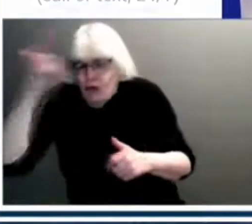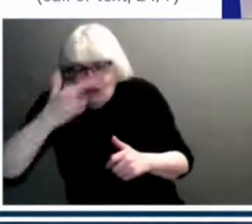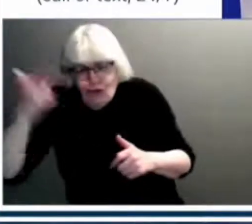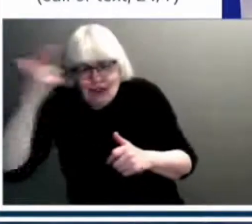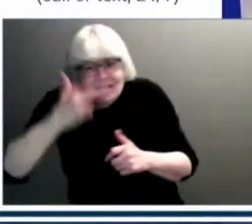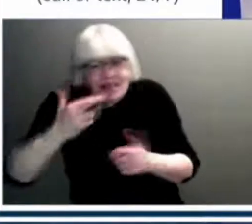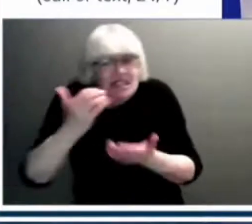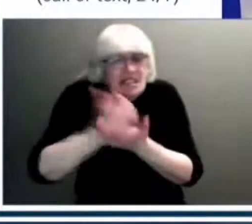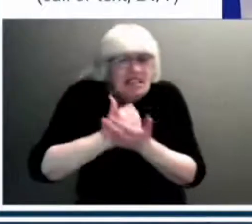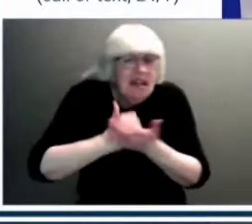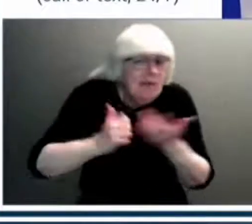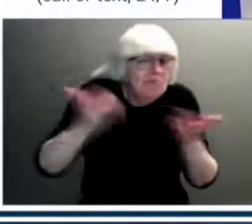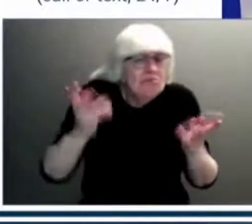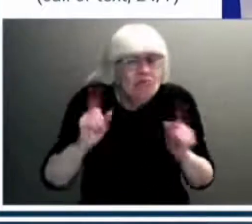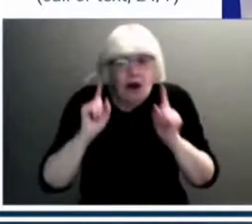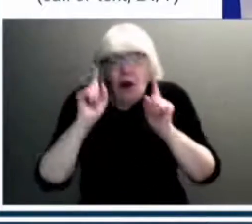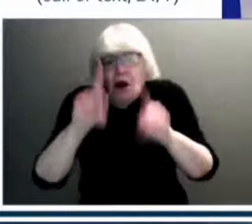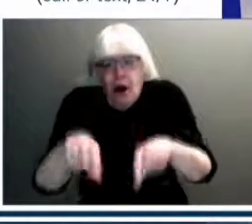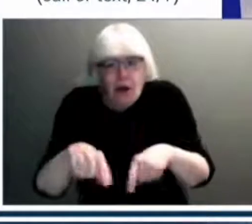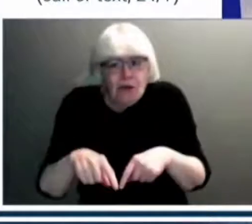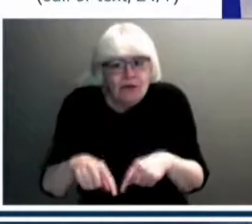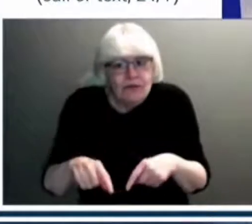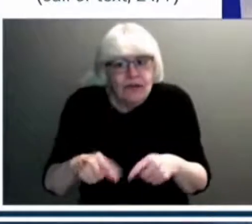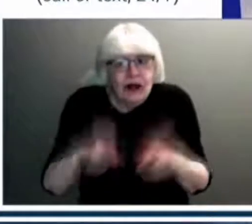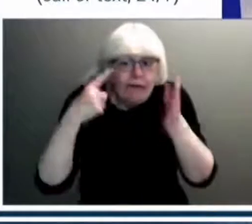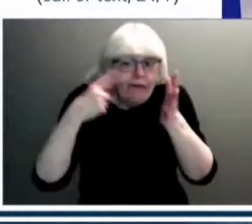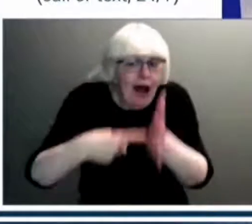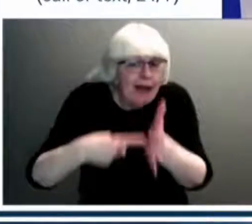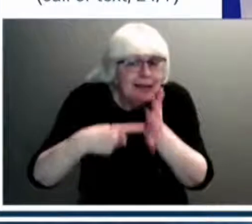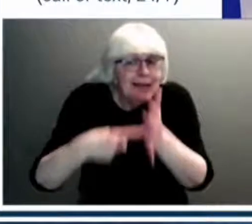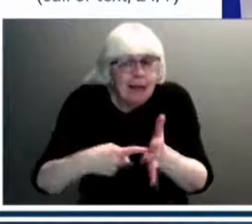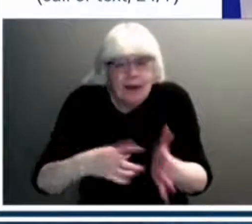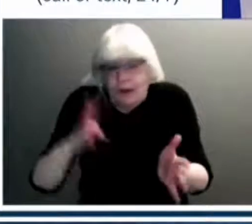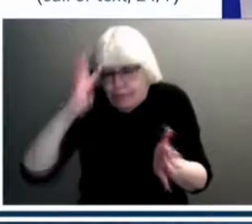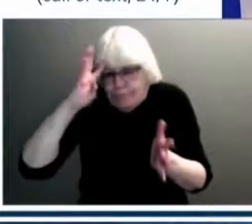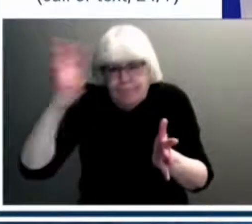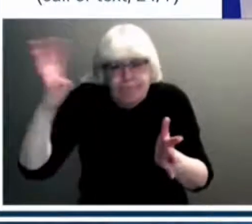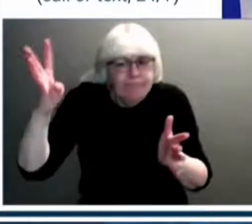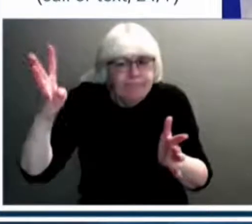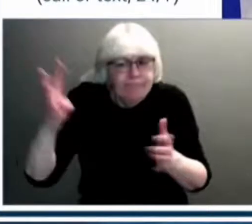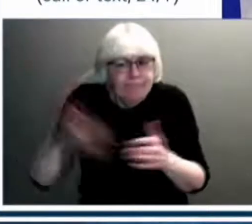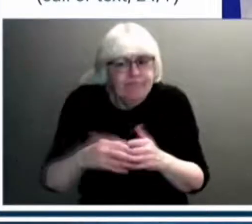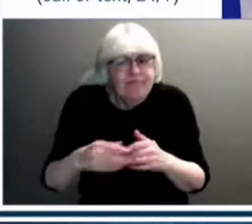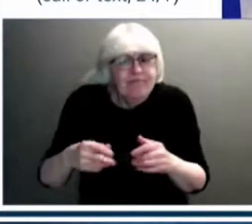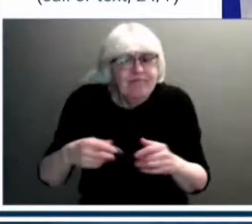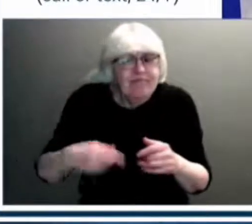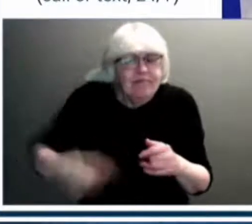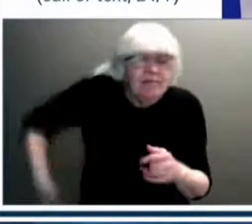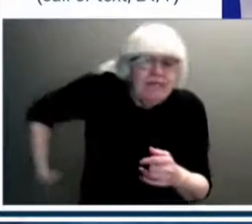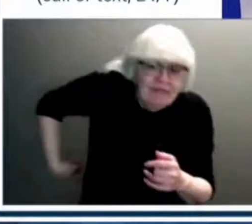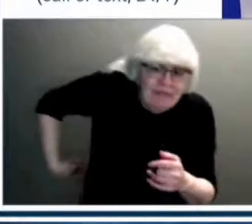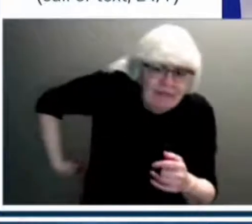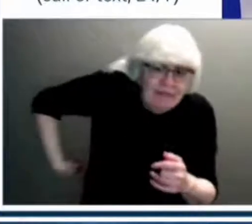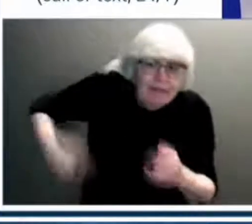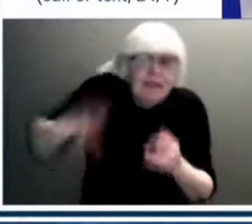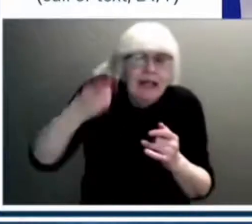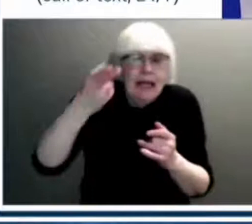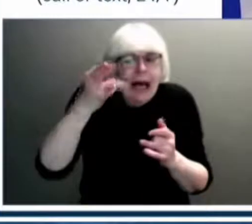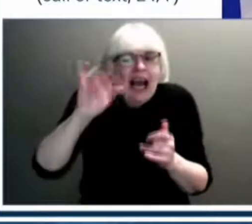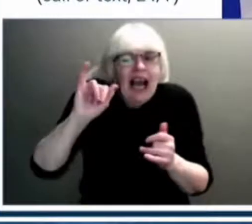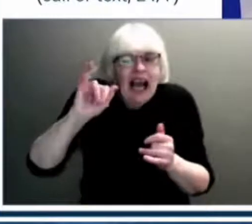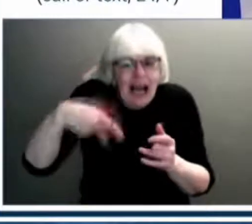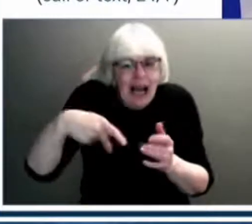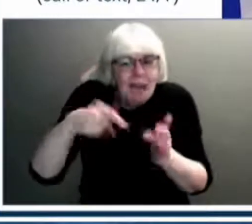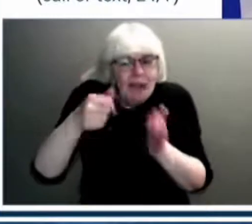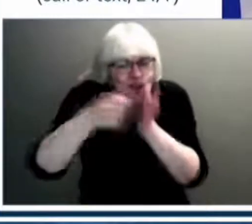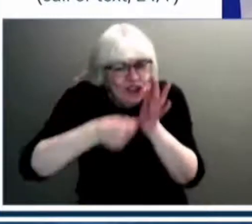know. Just use an example. It could be a hip injury, and find out that they're asymptomatic for COVID, or we've had some outbreaks.